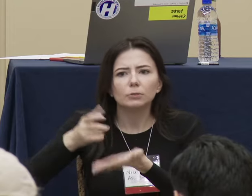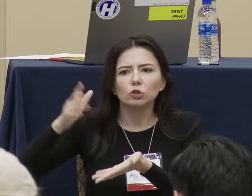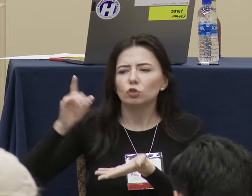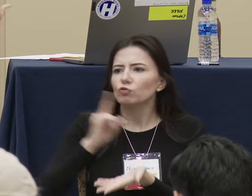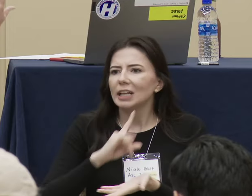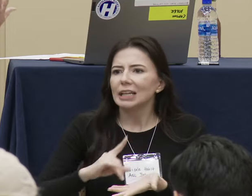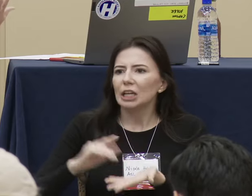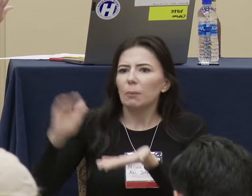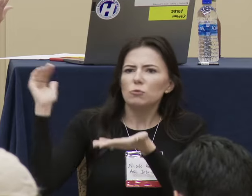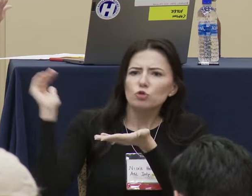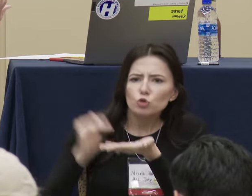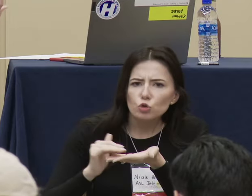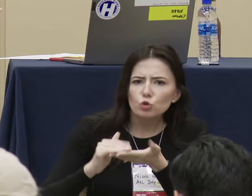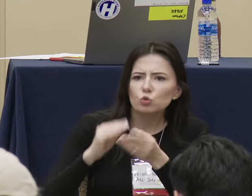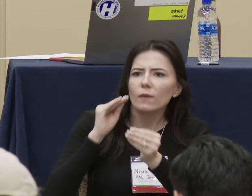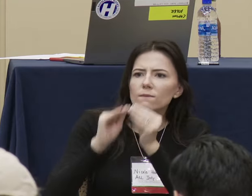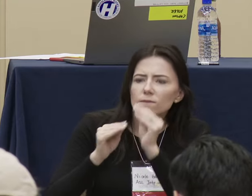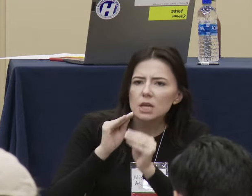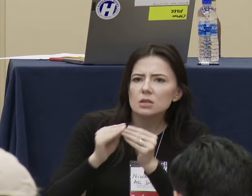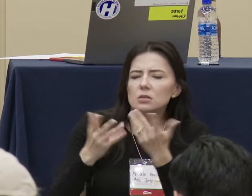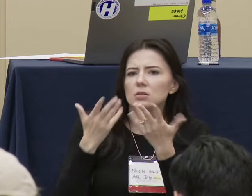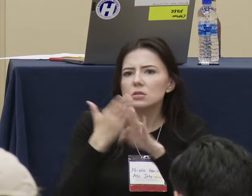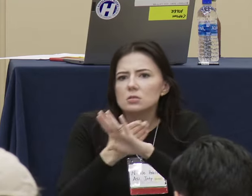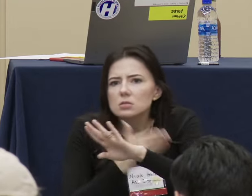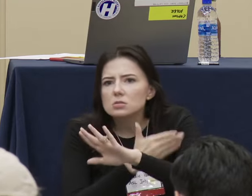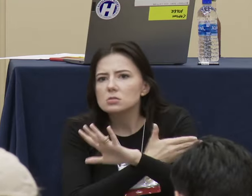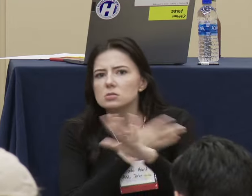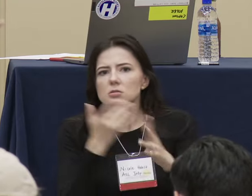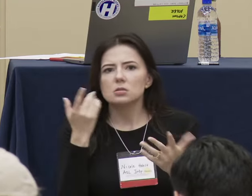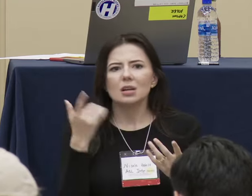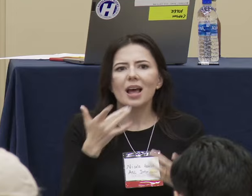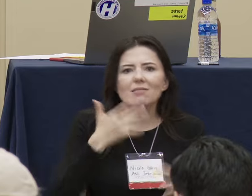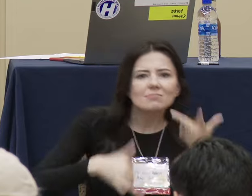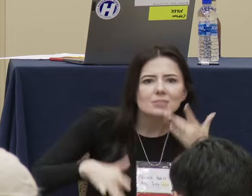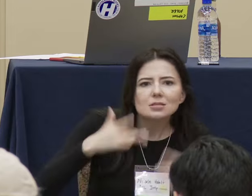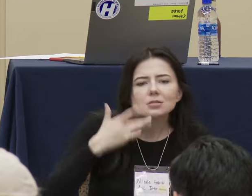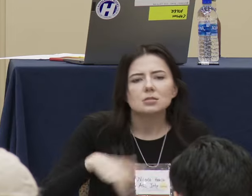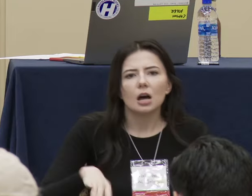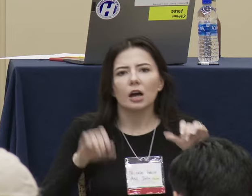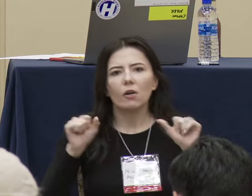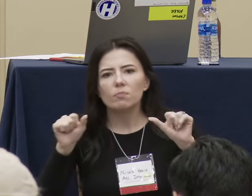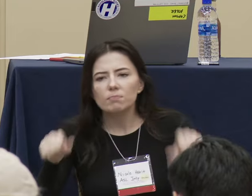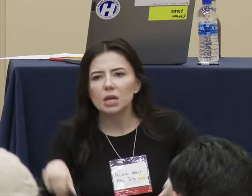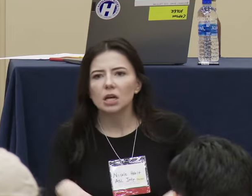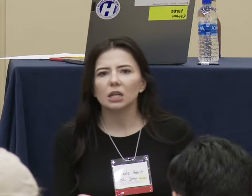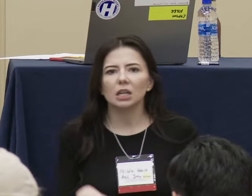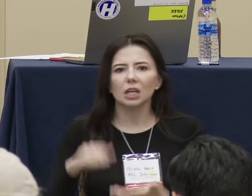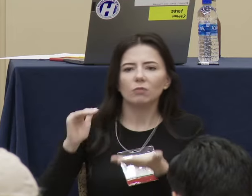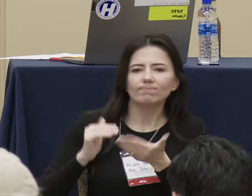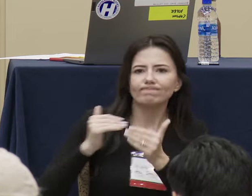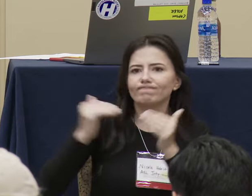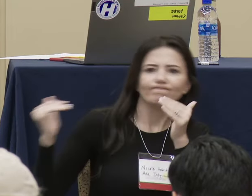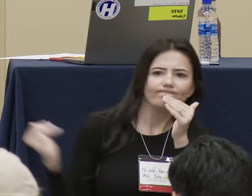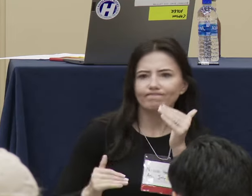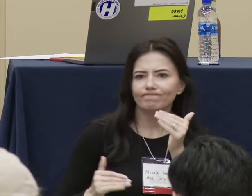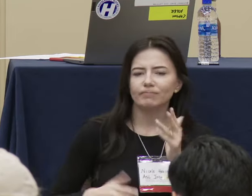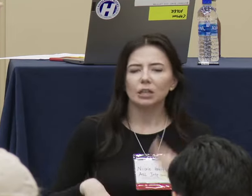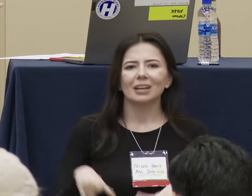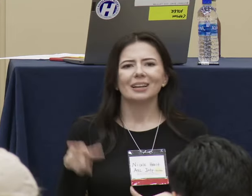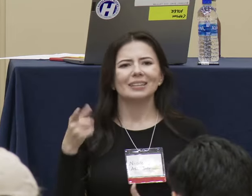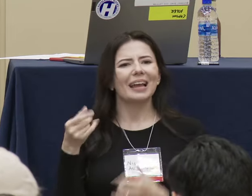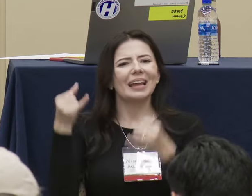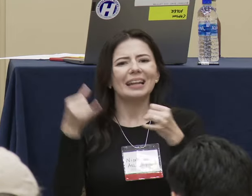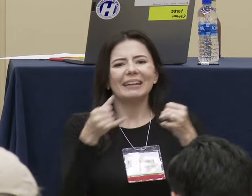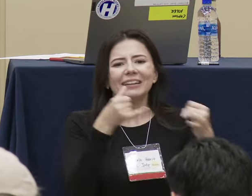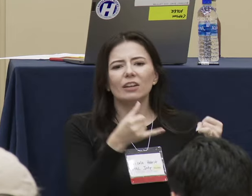reduced. It's a lack of an ability, it's some kind of a deficit, and it's definitely an individual matter, right? Like, what's